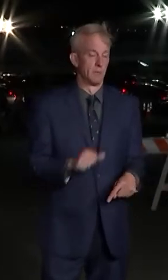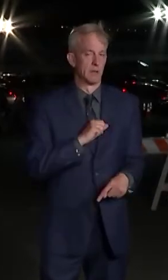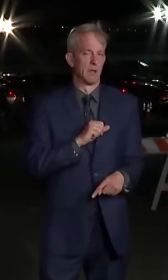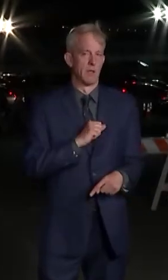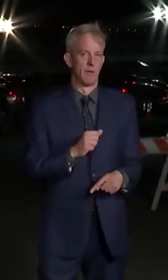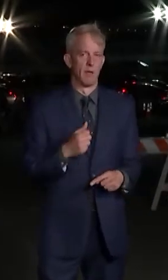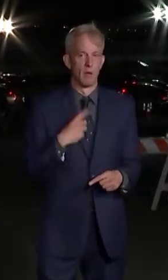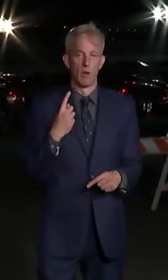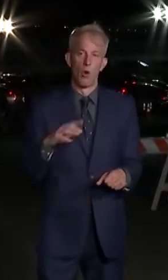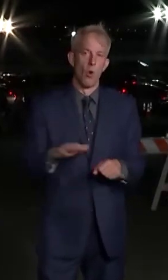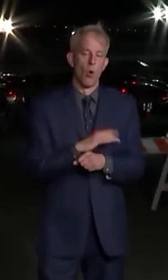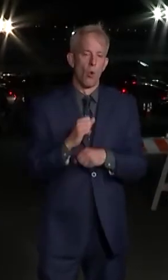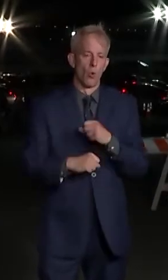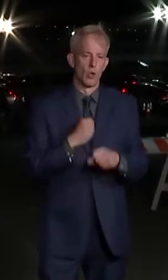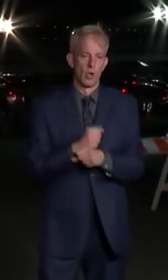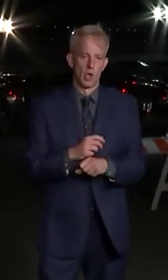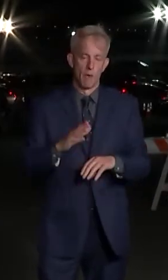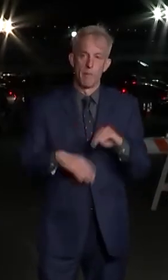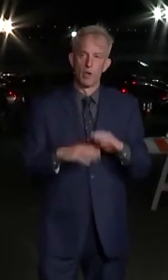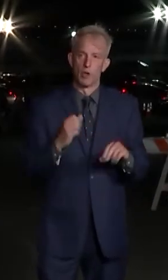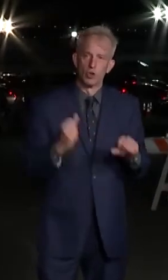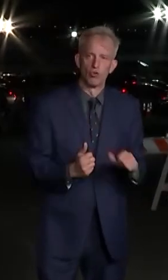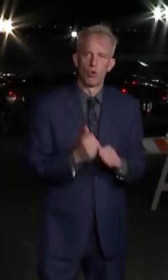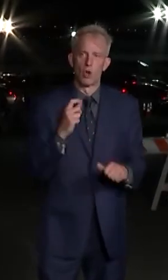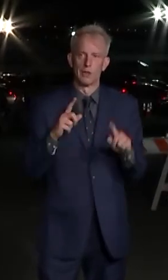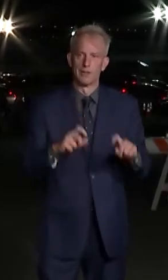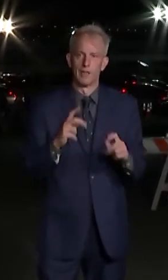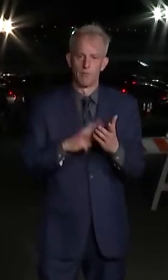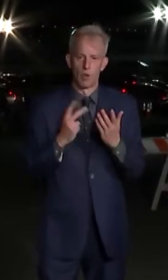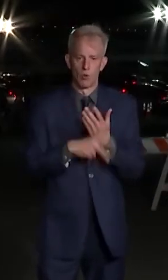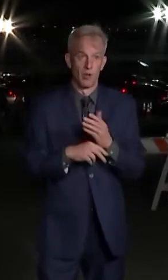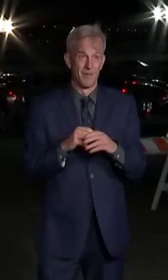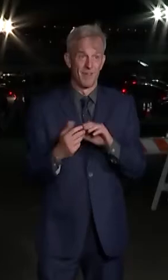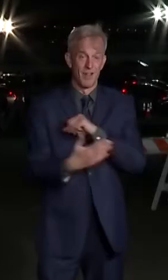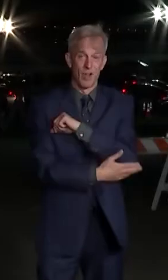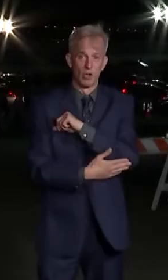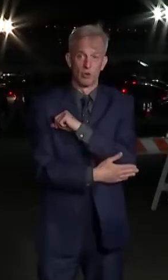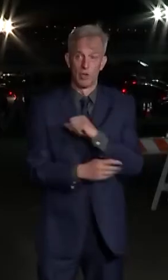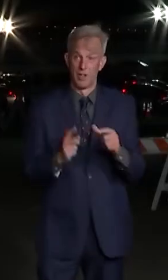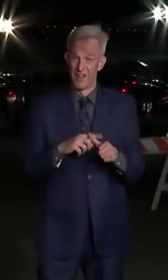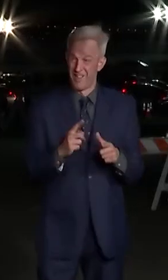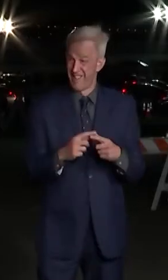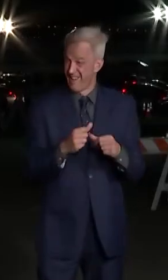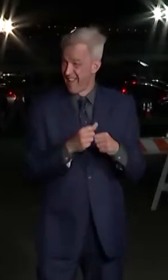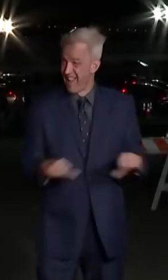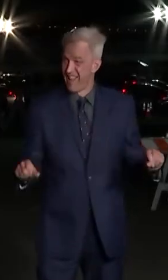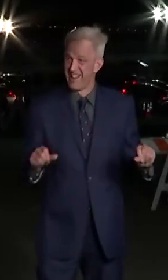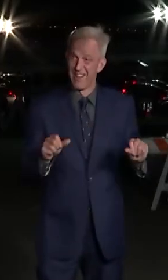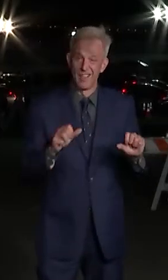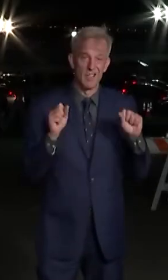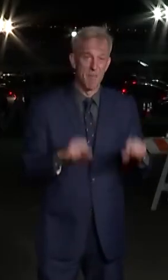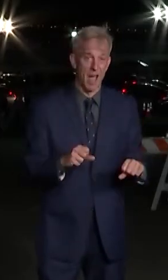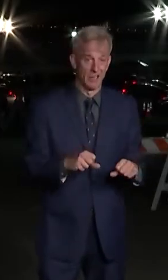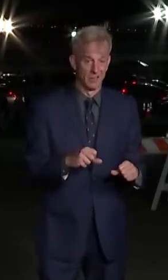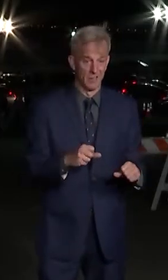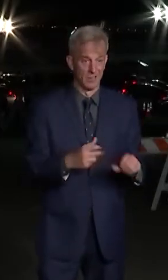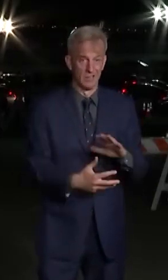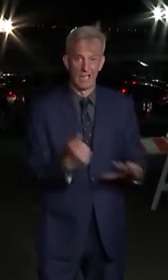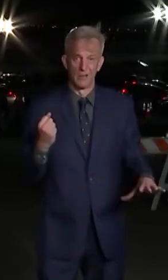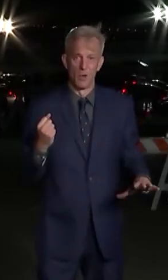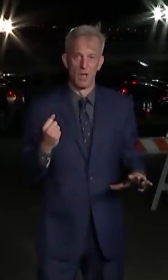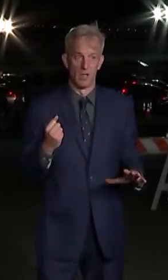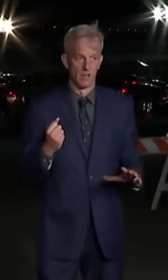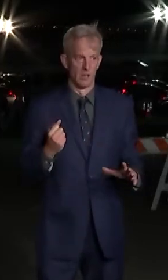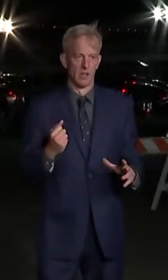a year building the strongest testing program in the country, and the idea of taking any capacity away from that made me very nervous in the midst of this